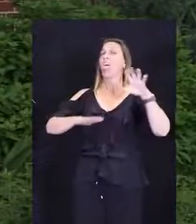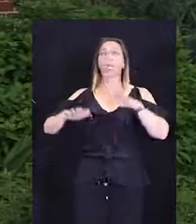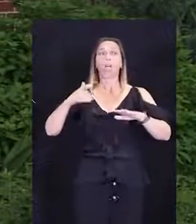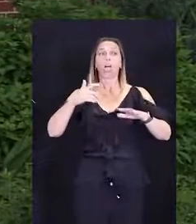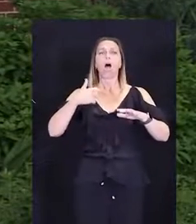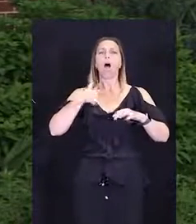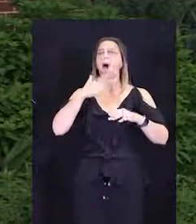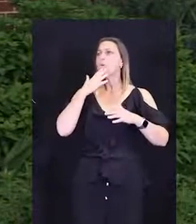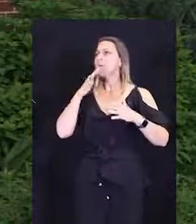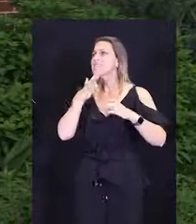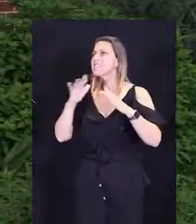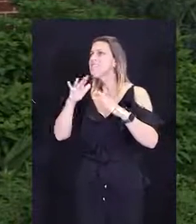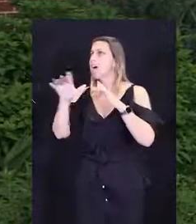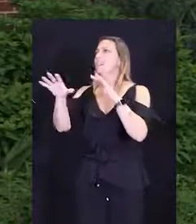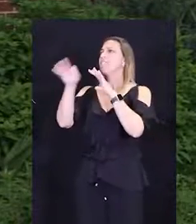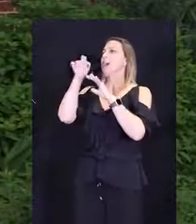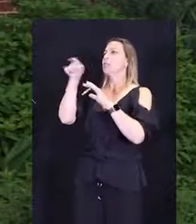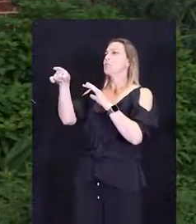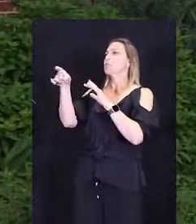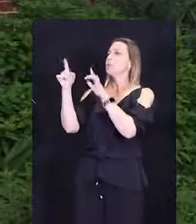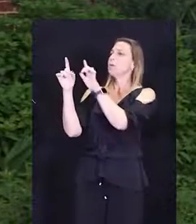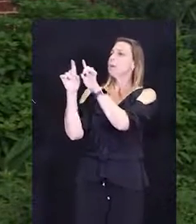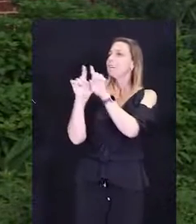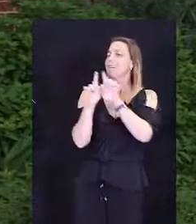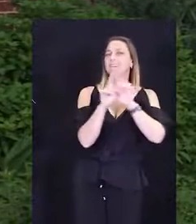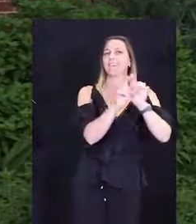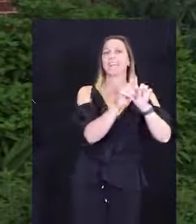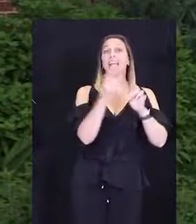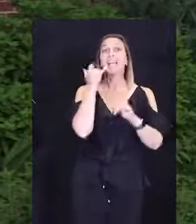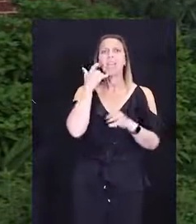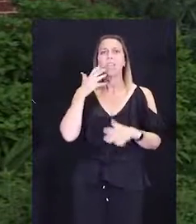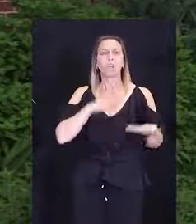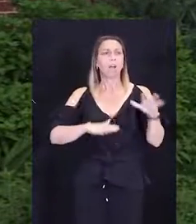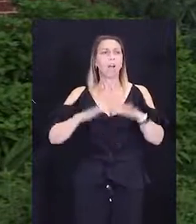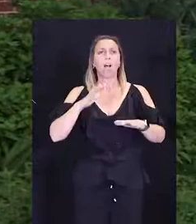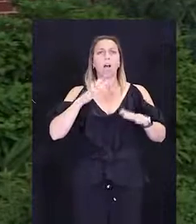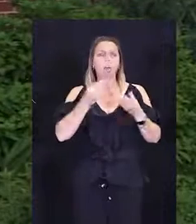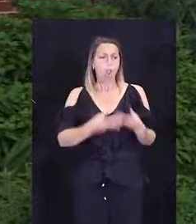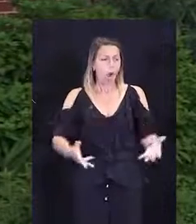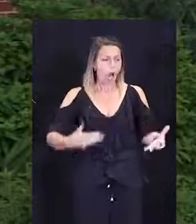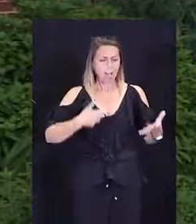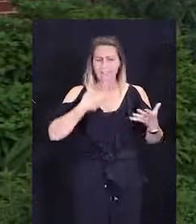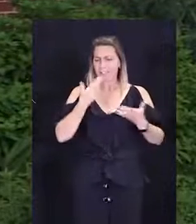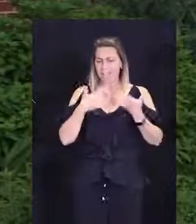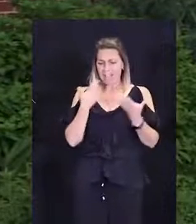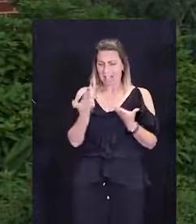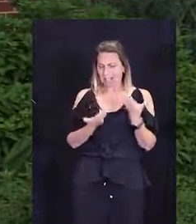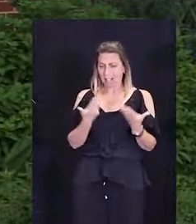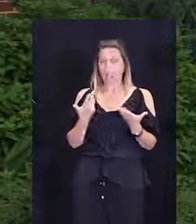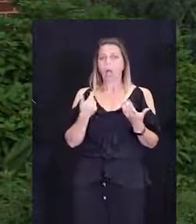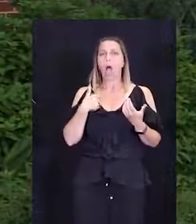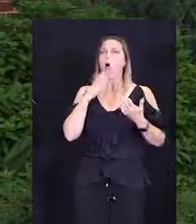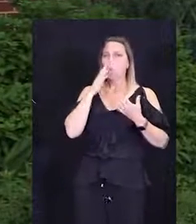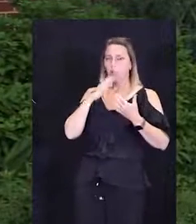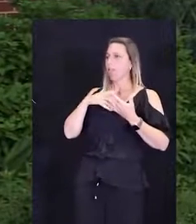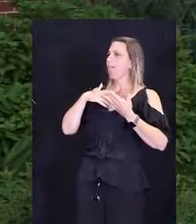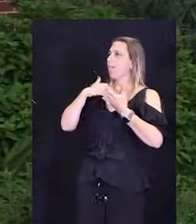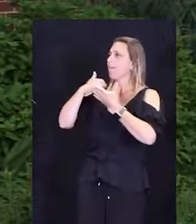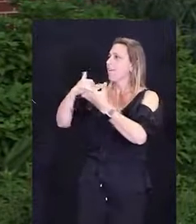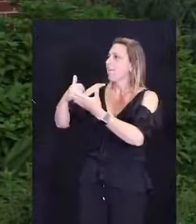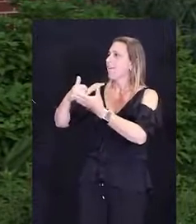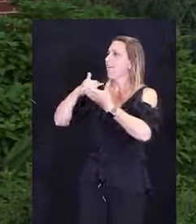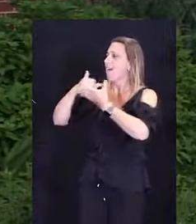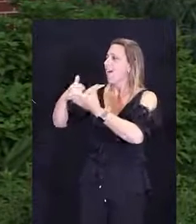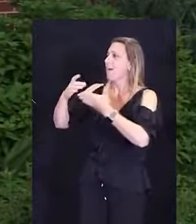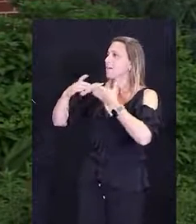sea, I'll sail the world to find you. If you ever find yourself lost in the dark and you can't see, I'll